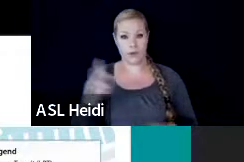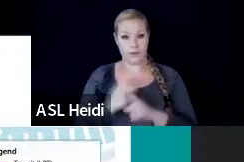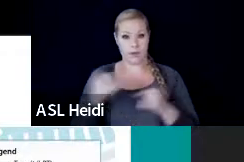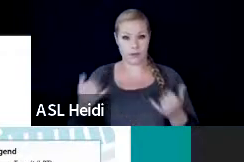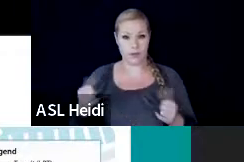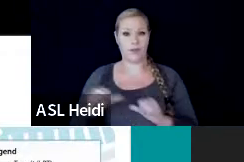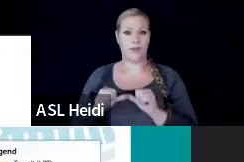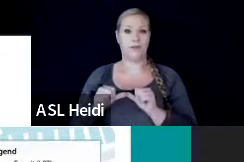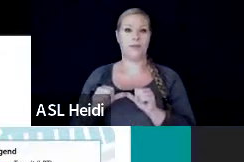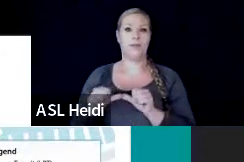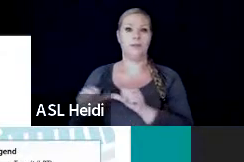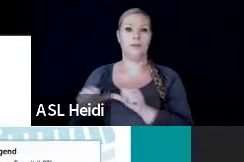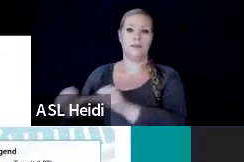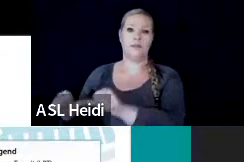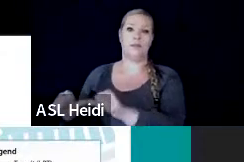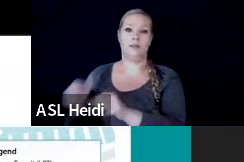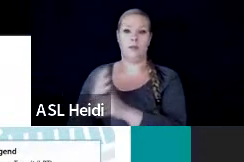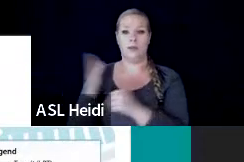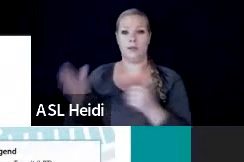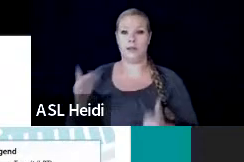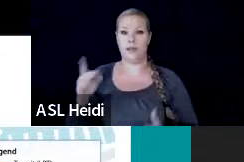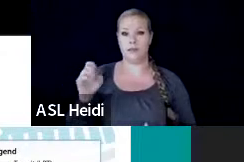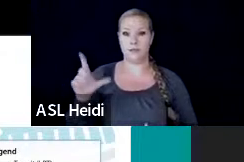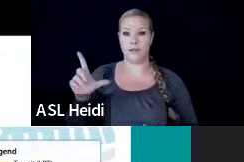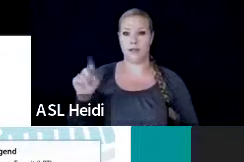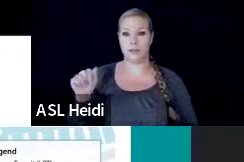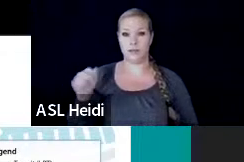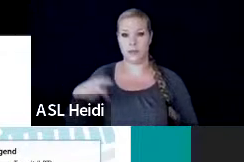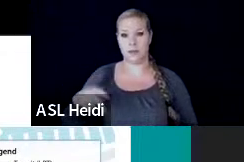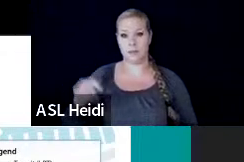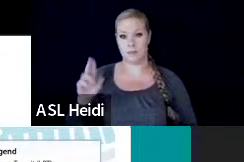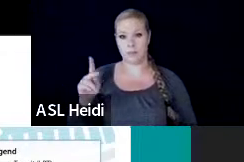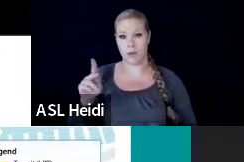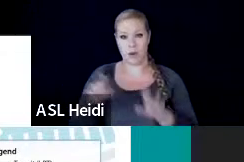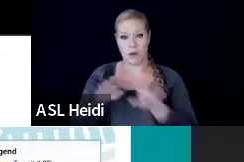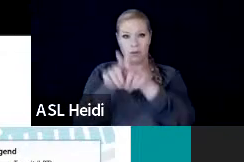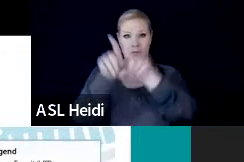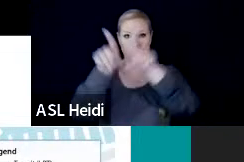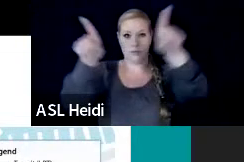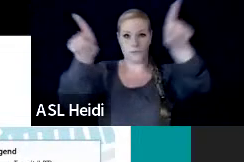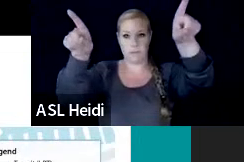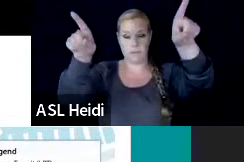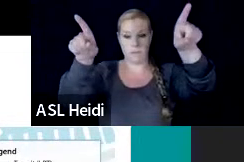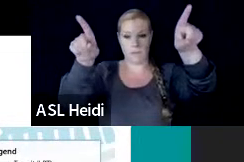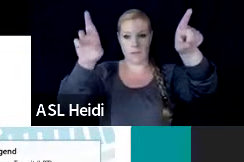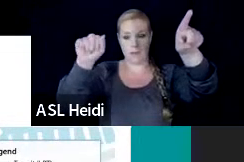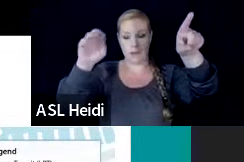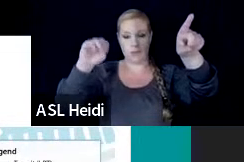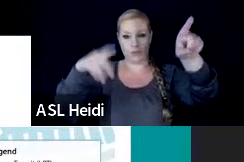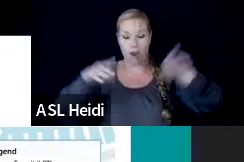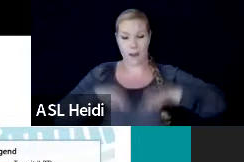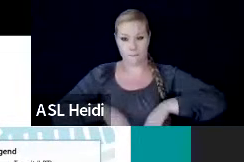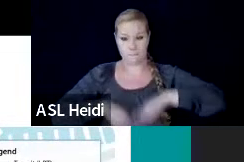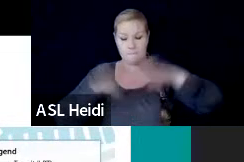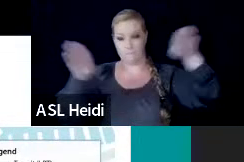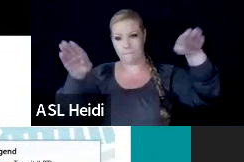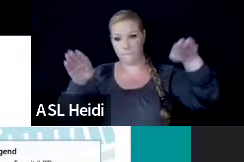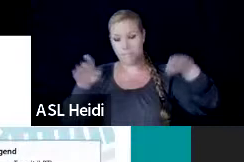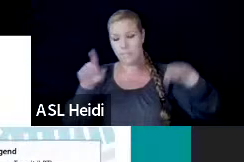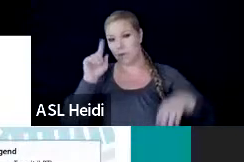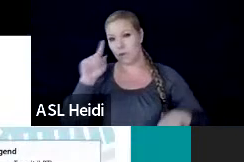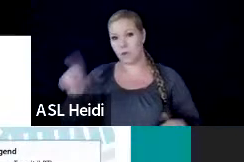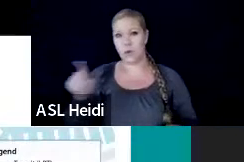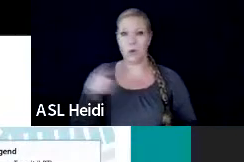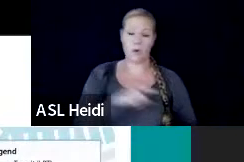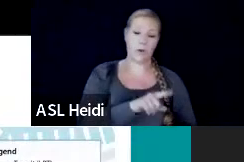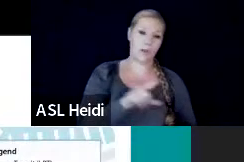Continuing traveling north next to Delta Park. And then that ramp would split. And one direction would go towards the